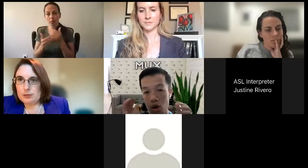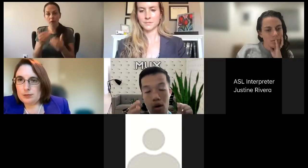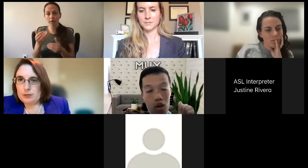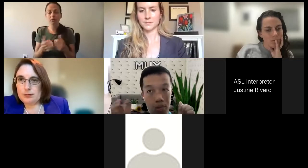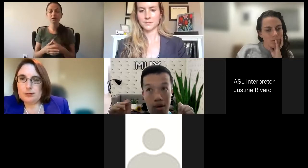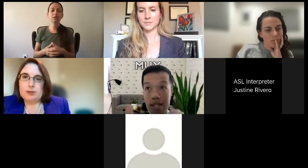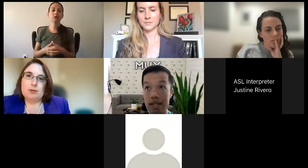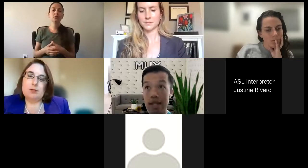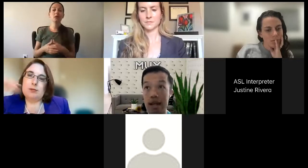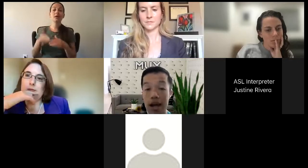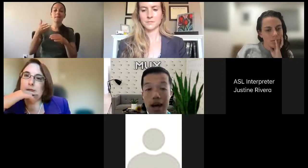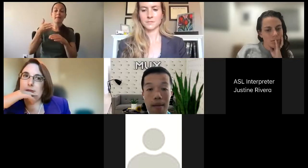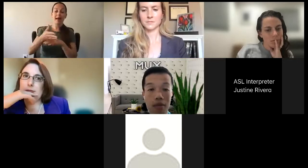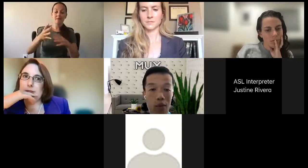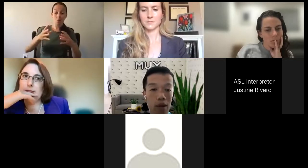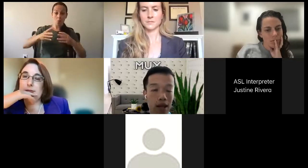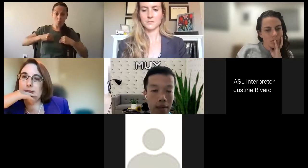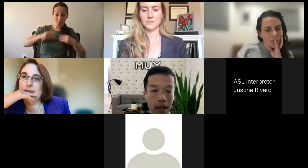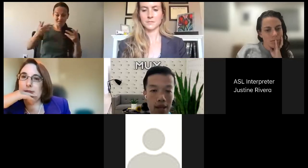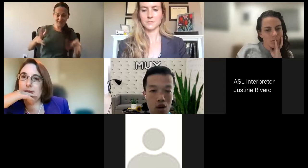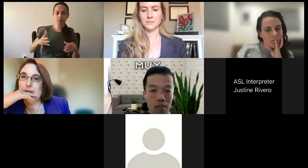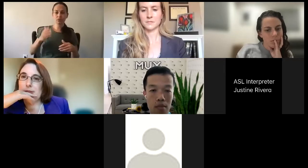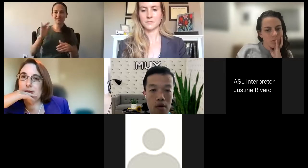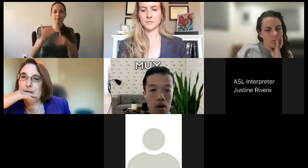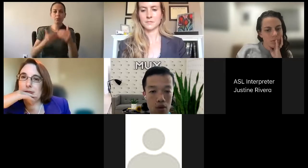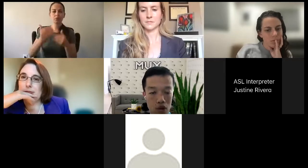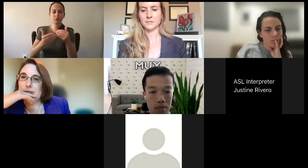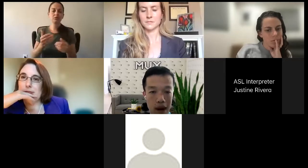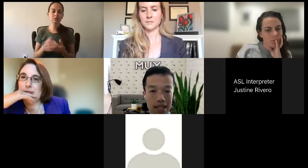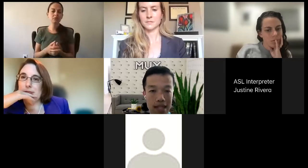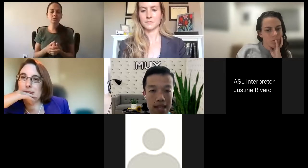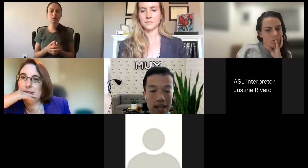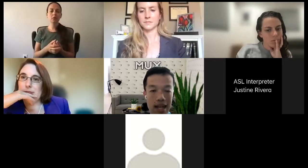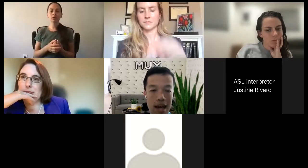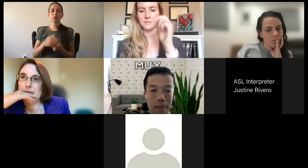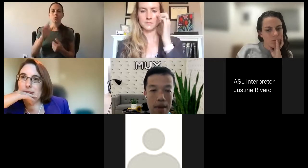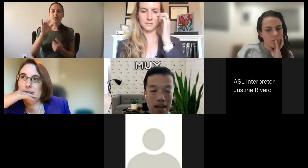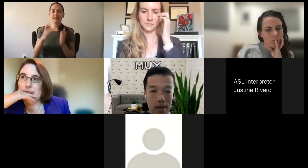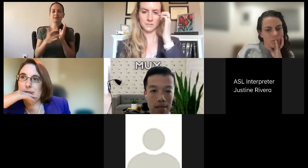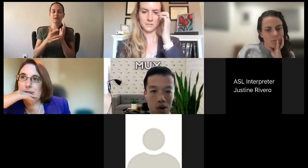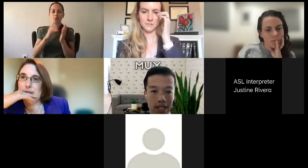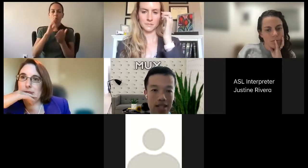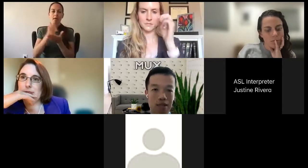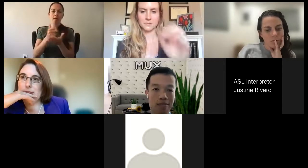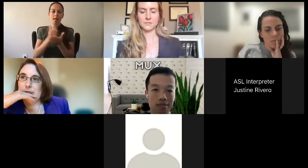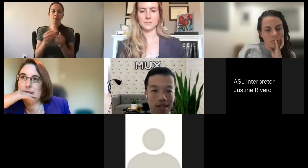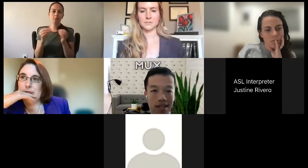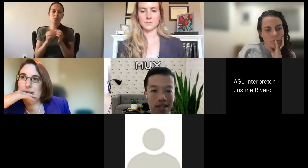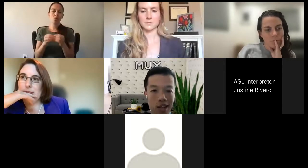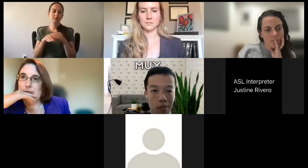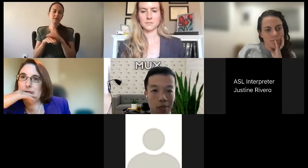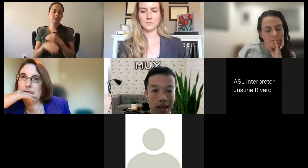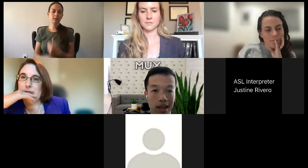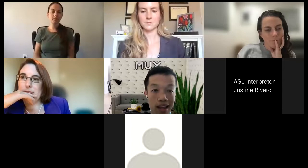the post home ownership process, that really could make the home ownership process a little bit more